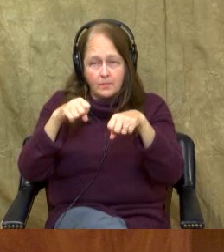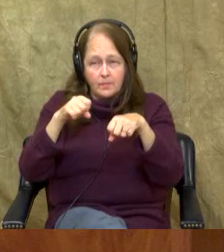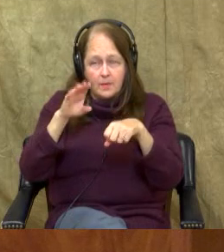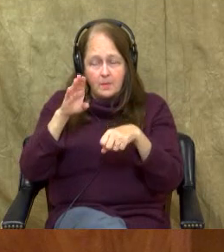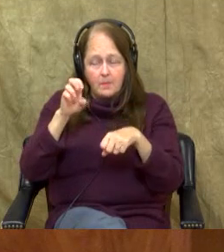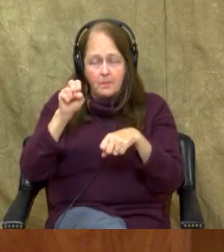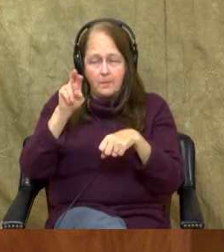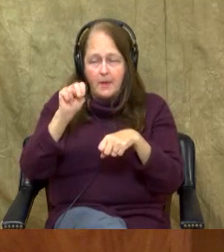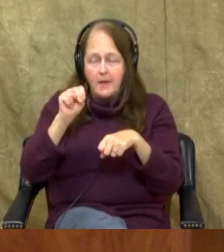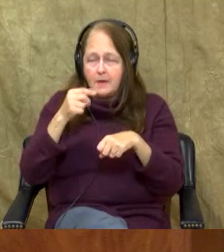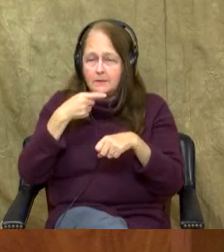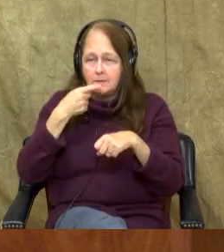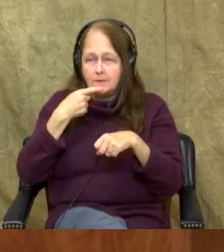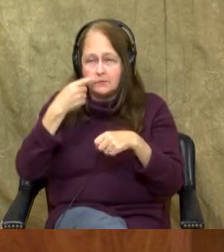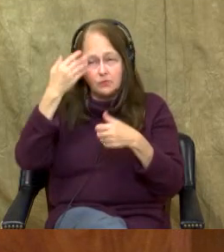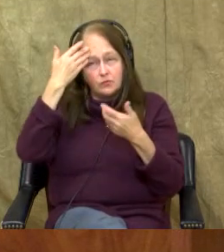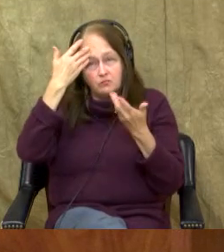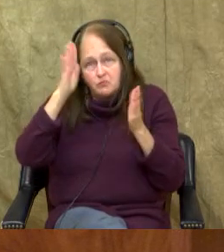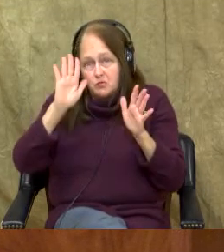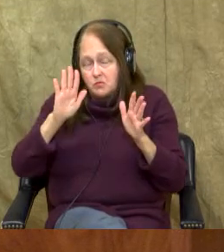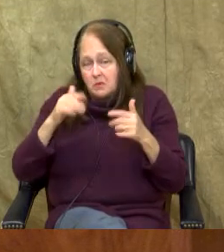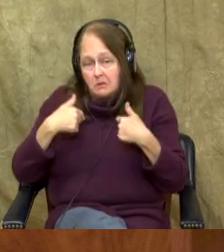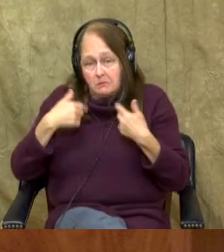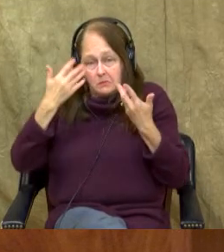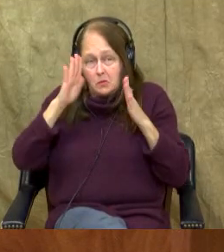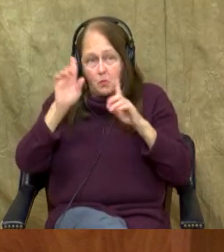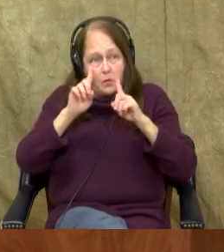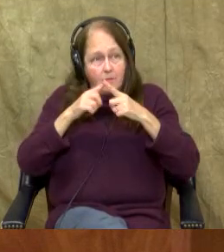says he doesn't know for sure either.